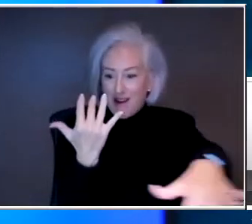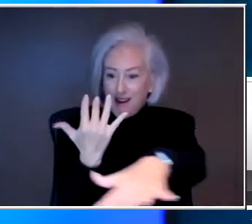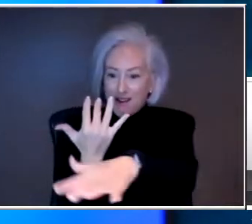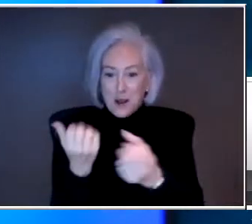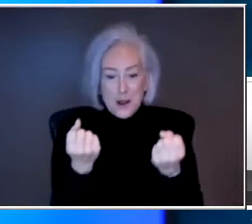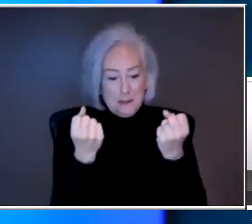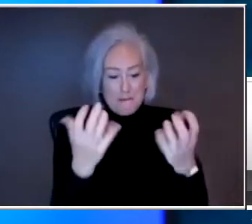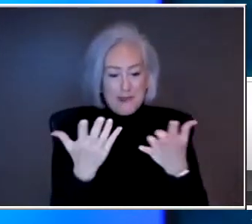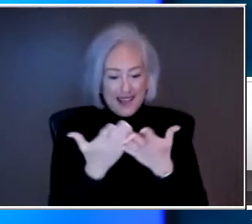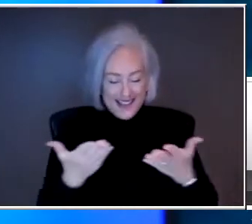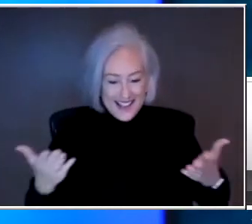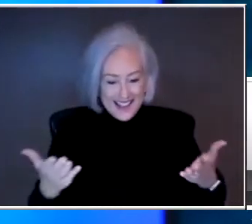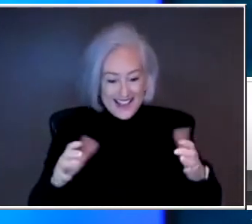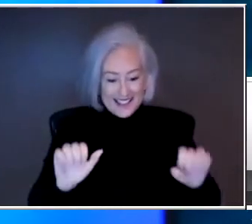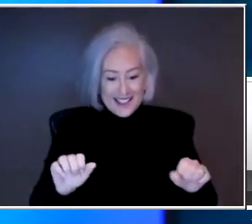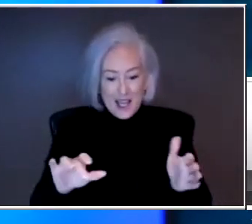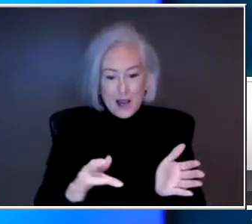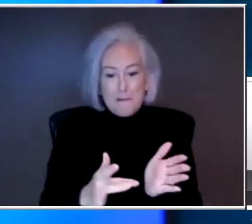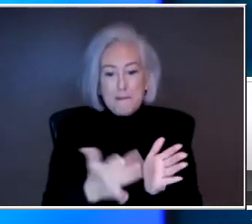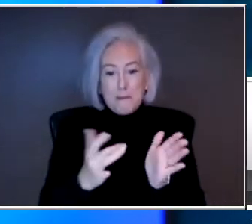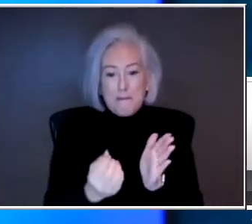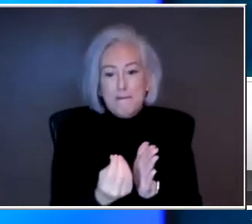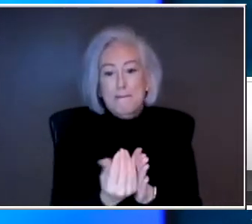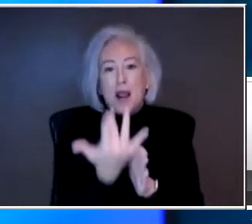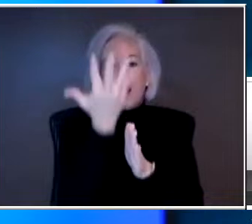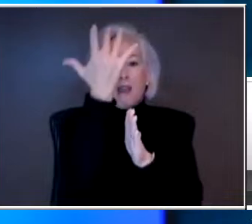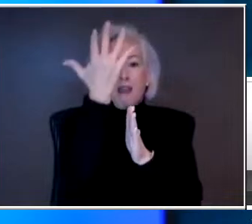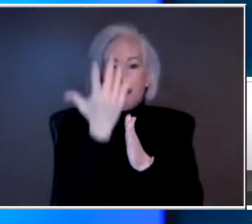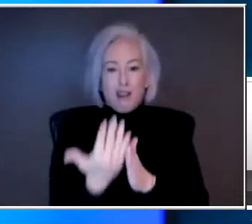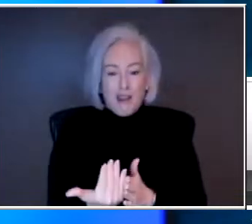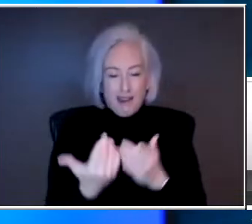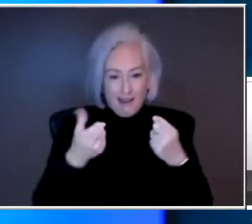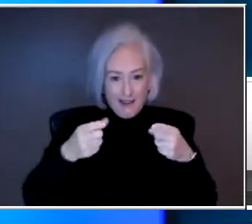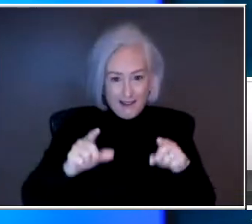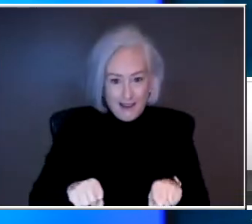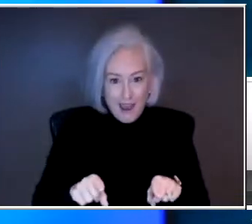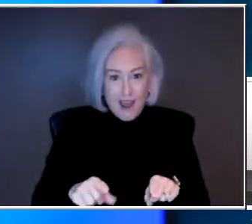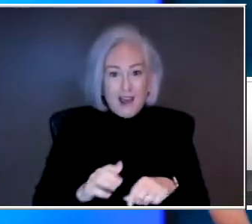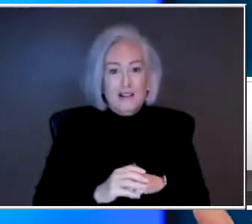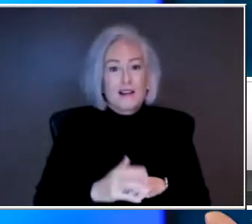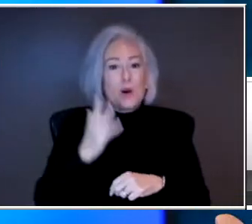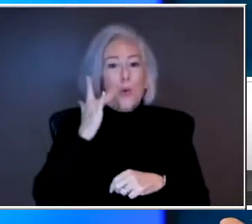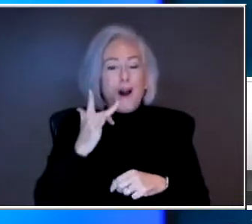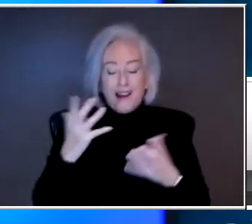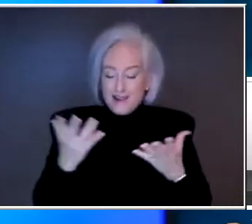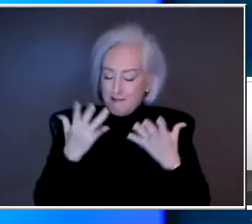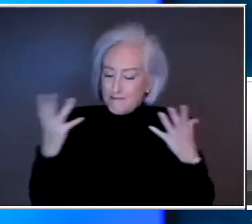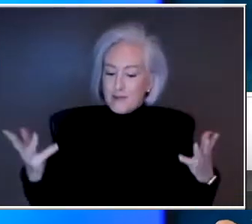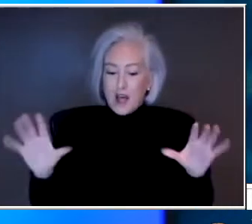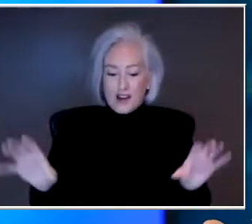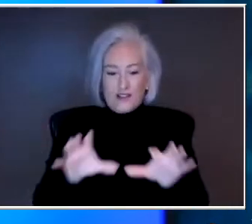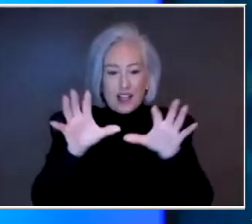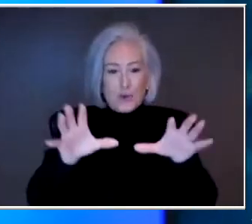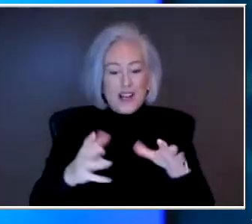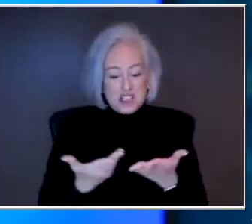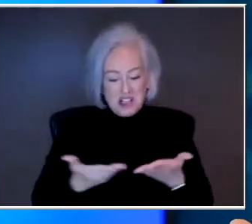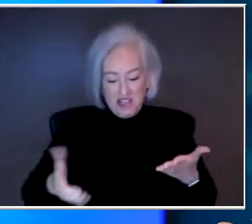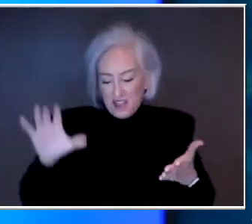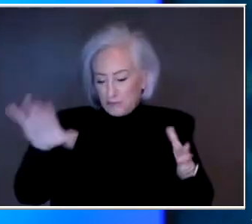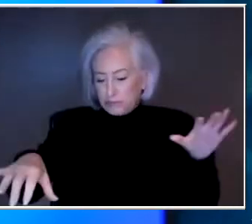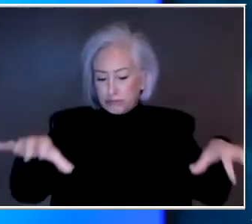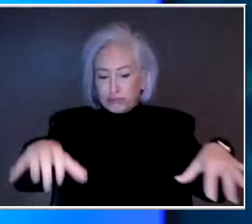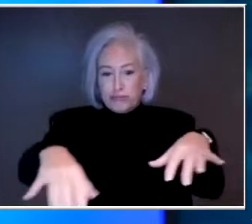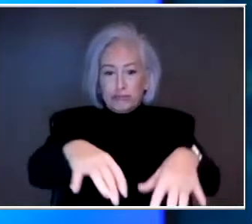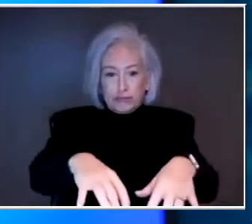out decorations. It's also important to recognize that candles are involved in many of the holiday traditions around this time, not